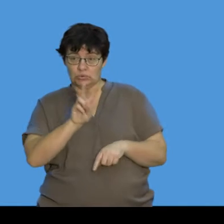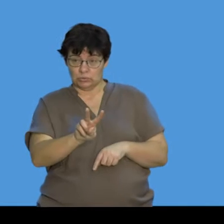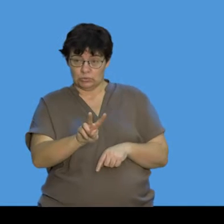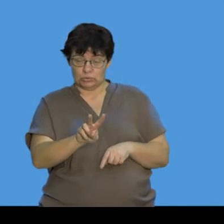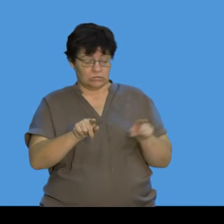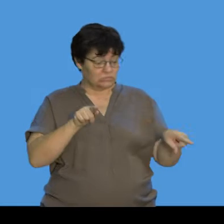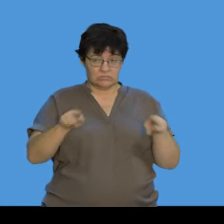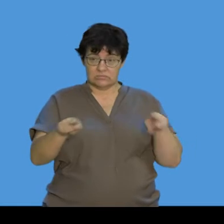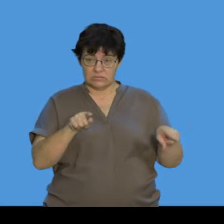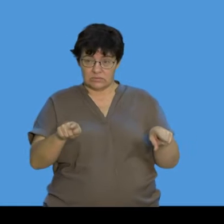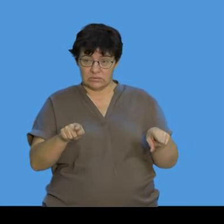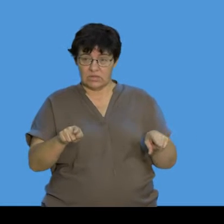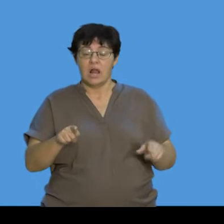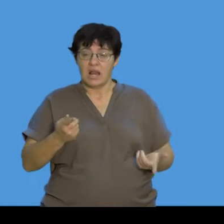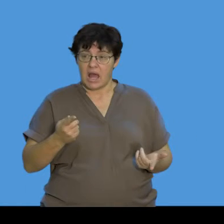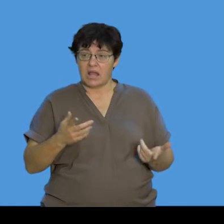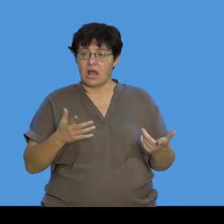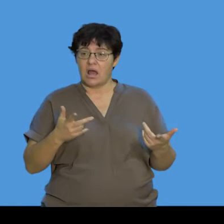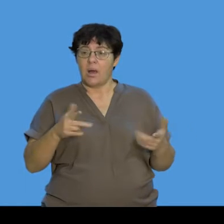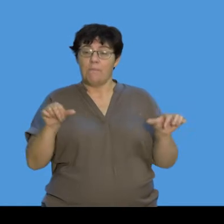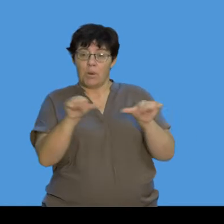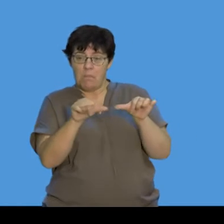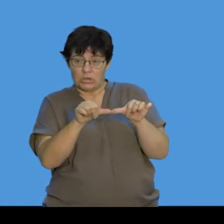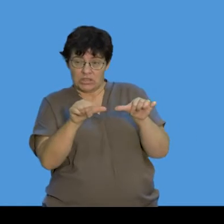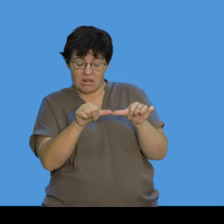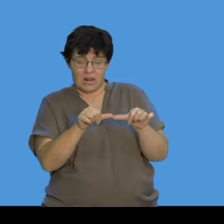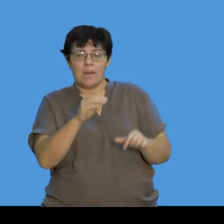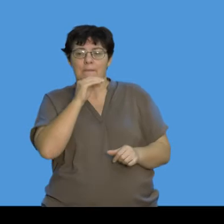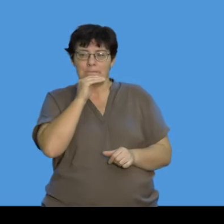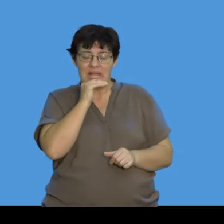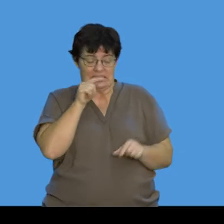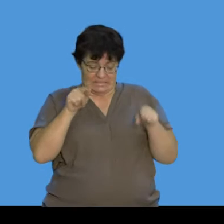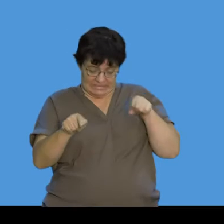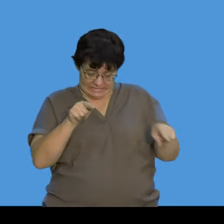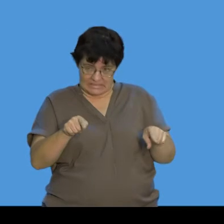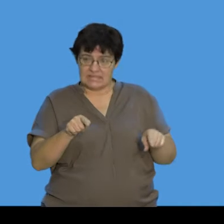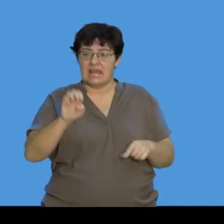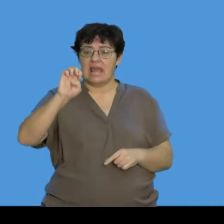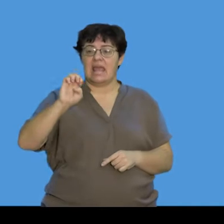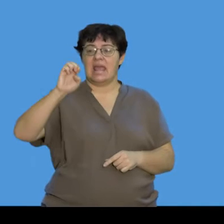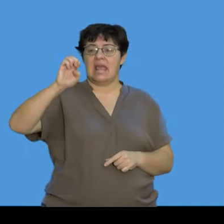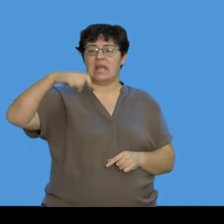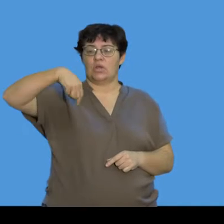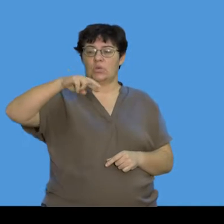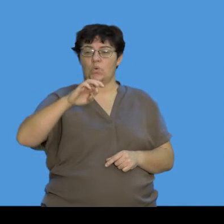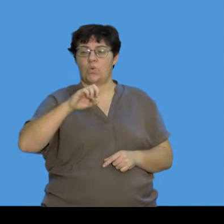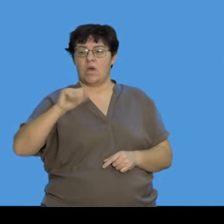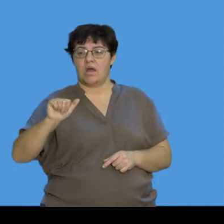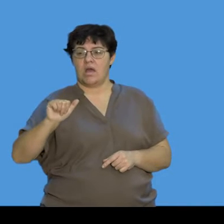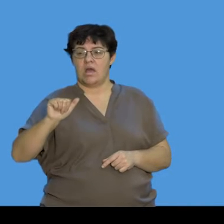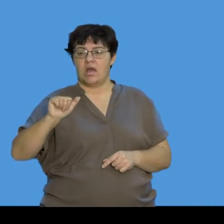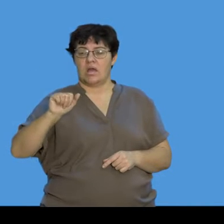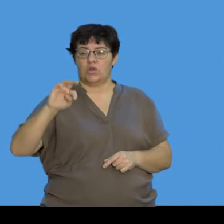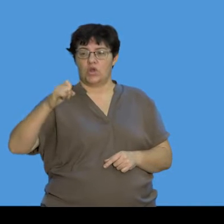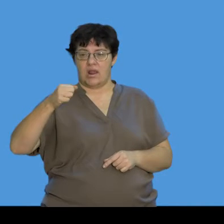equiangular. What does that mean? It means that if the two triangles that we have corresponding